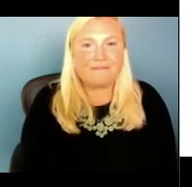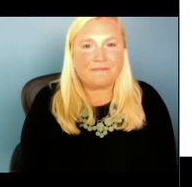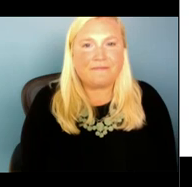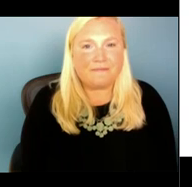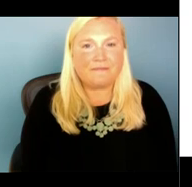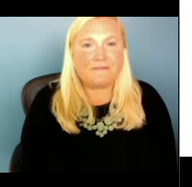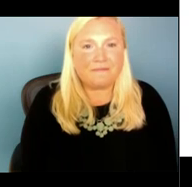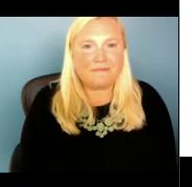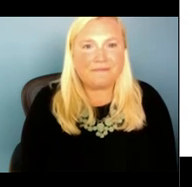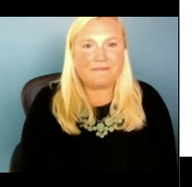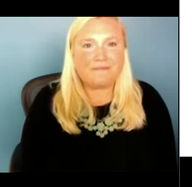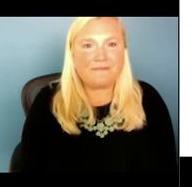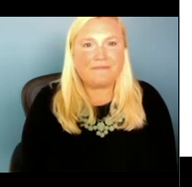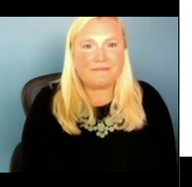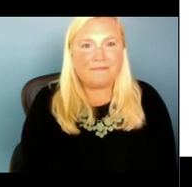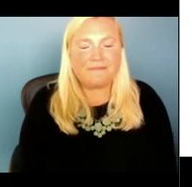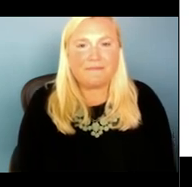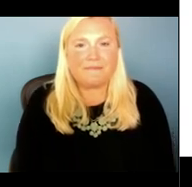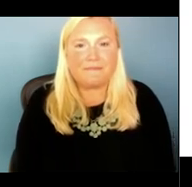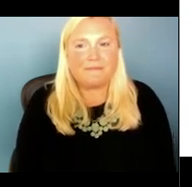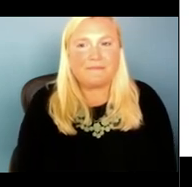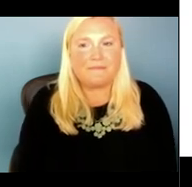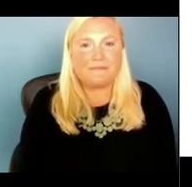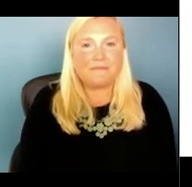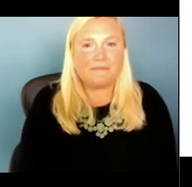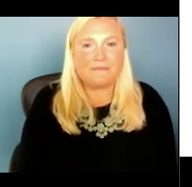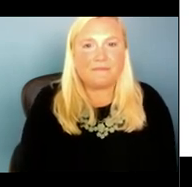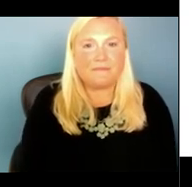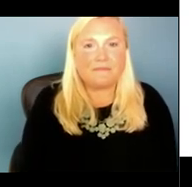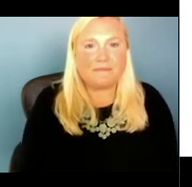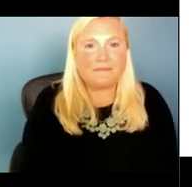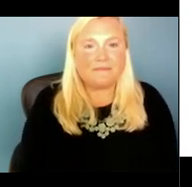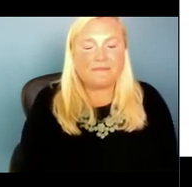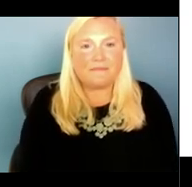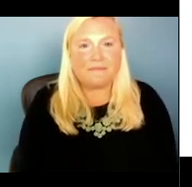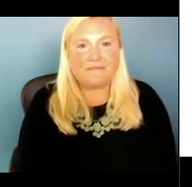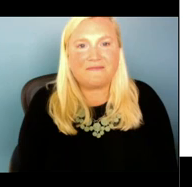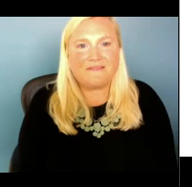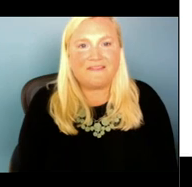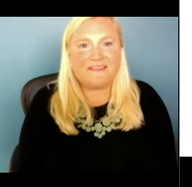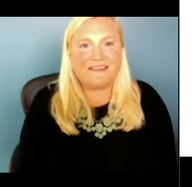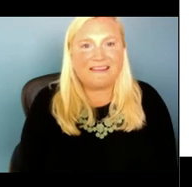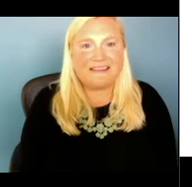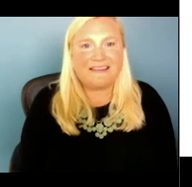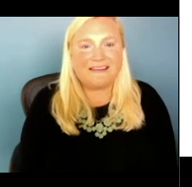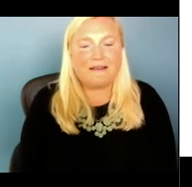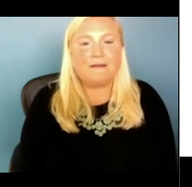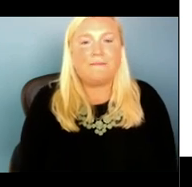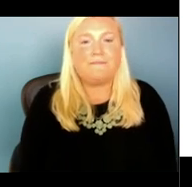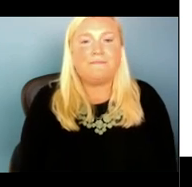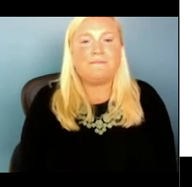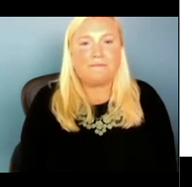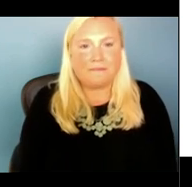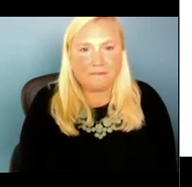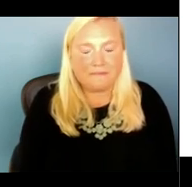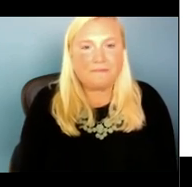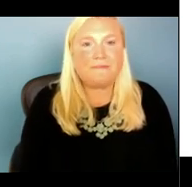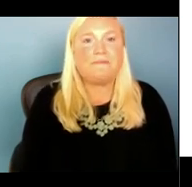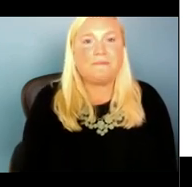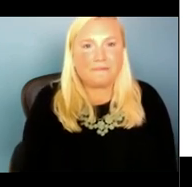this moment where they can't quite get the words out the way they want. Can they cope with that in an effective way so they can